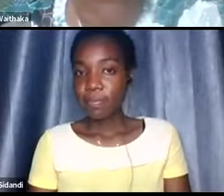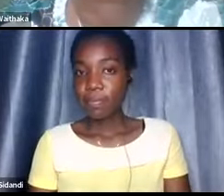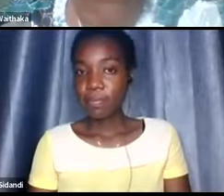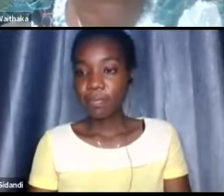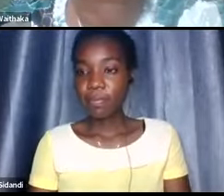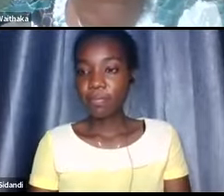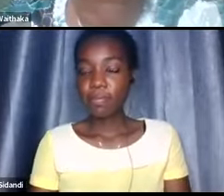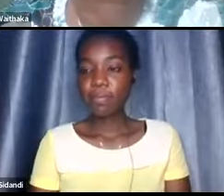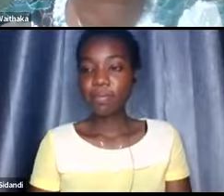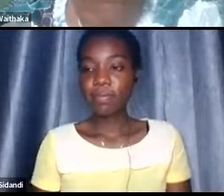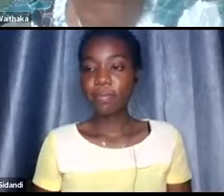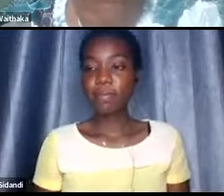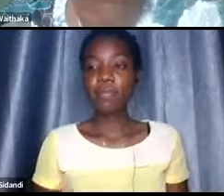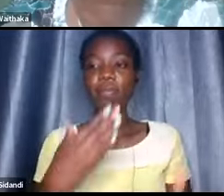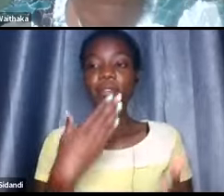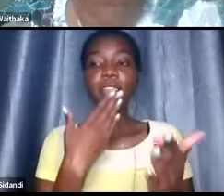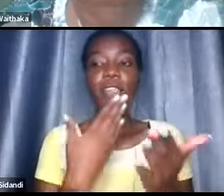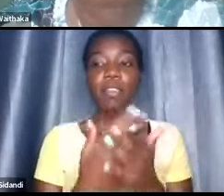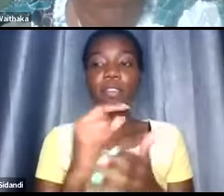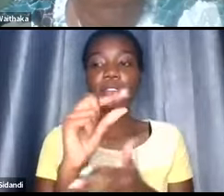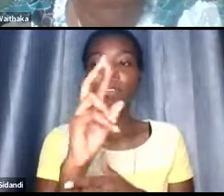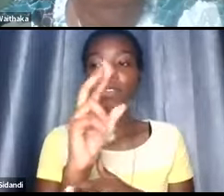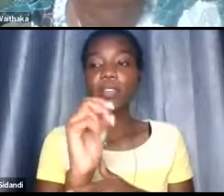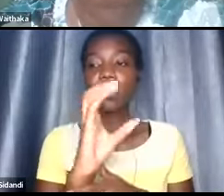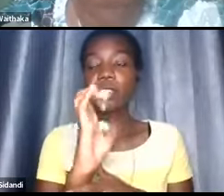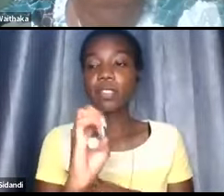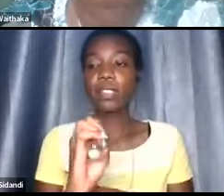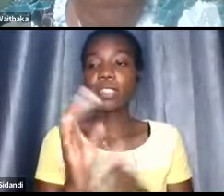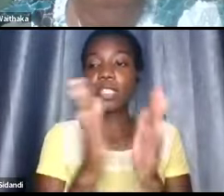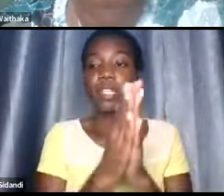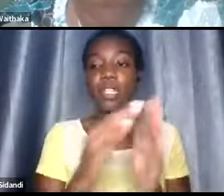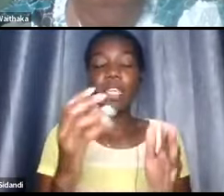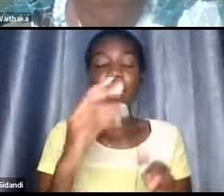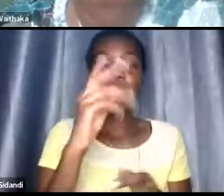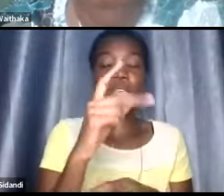Thank you, Grace, and thank you, Margaret, and Kevin, and Catherine.